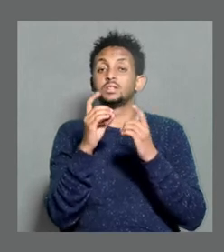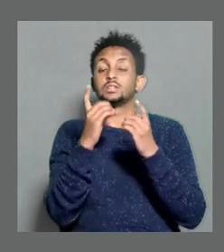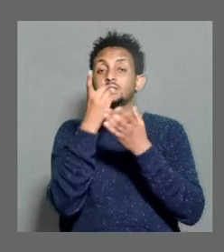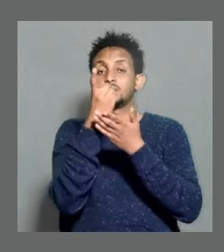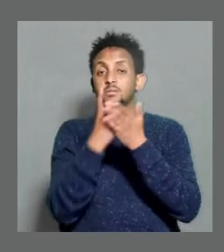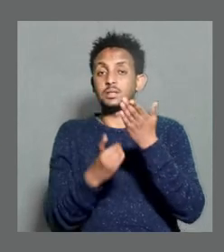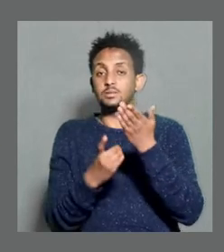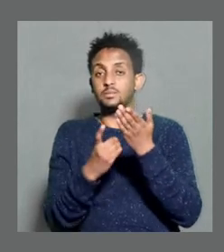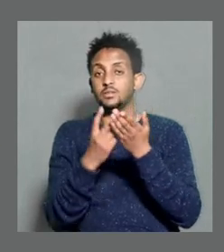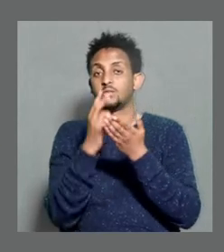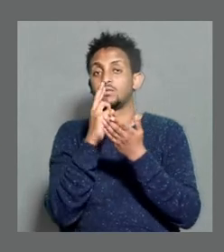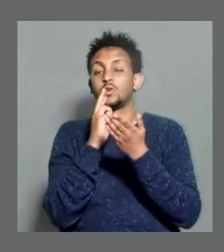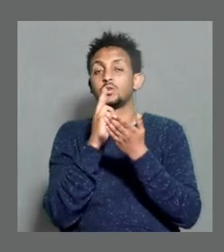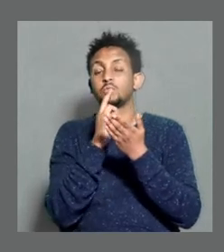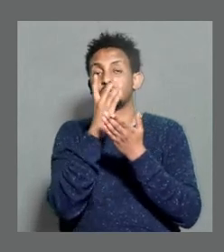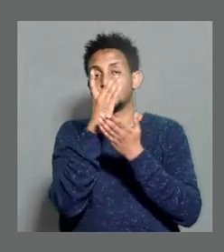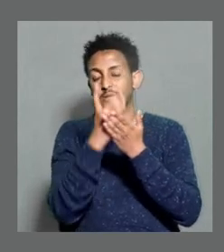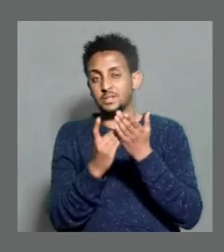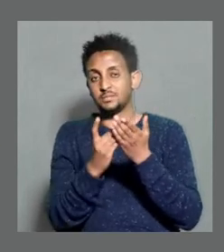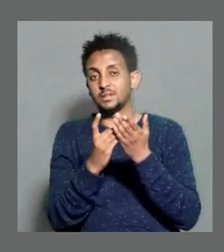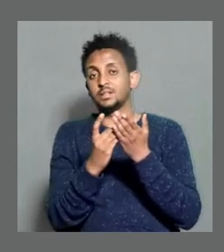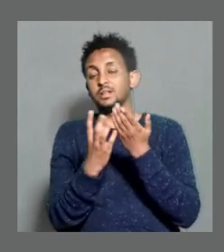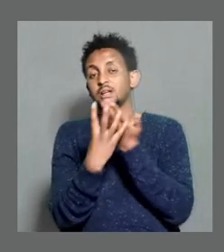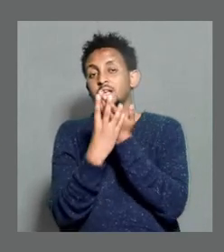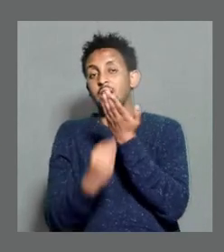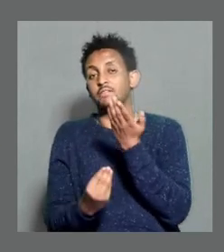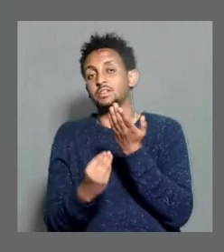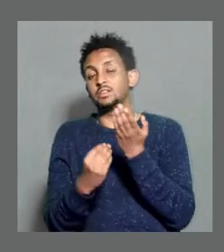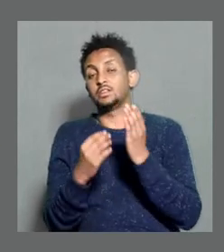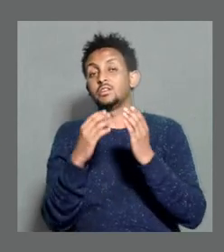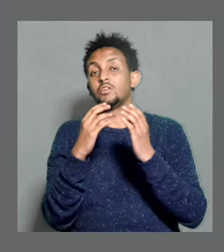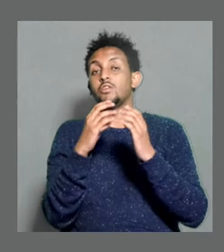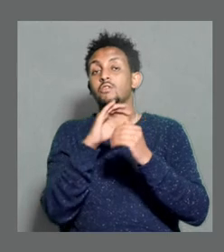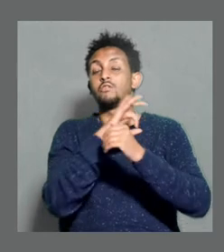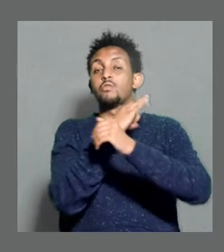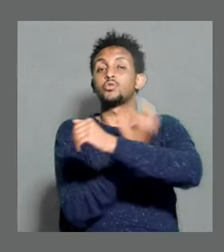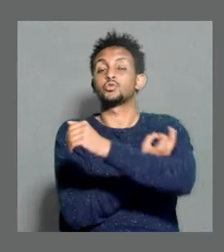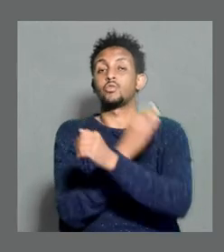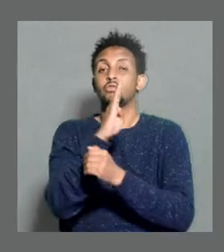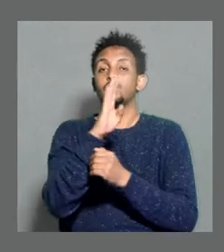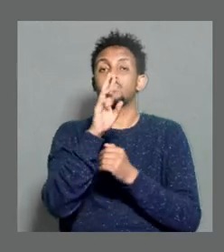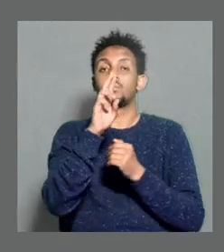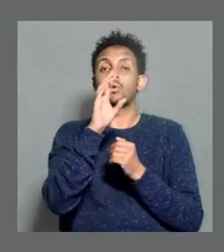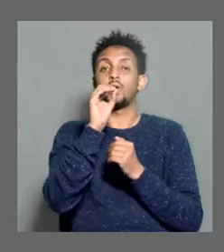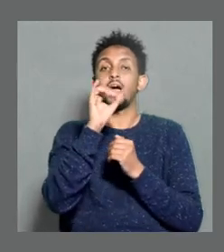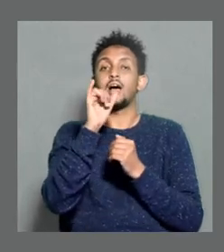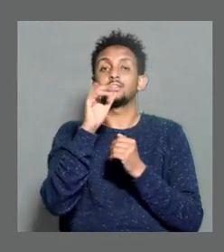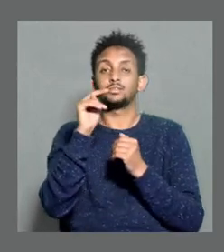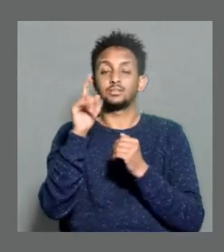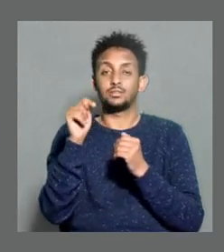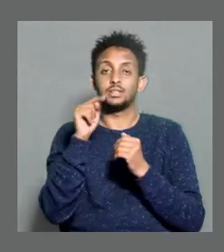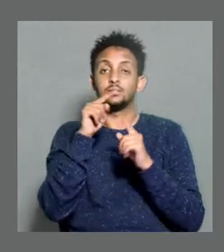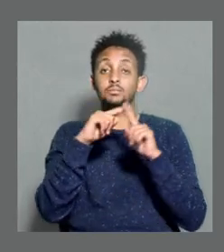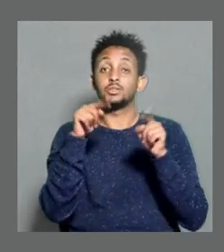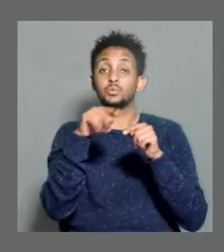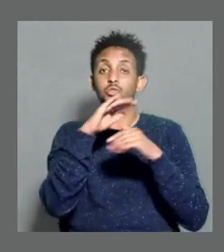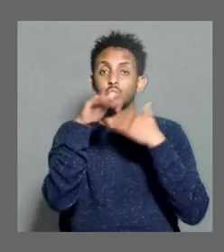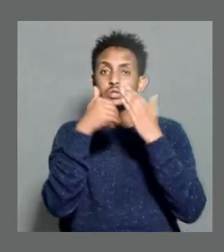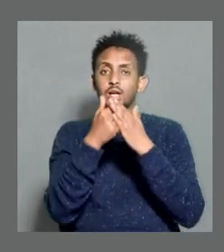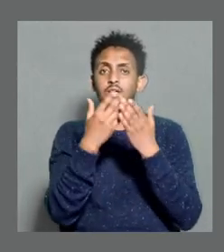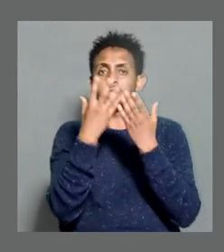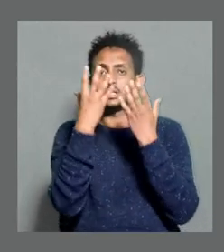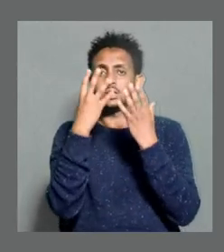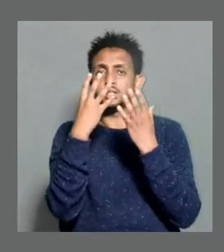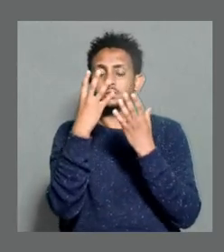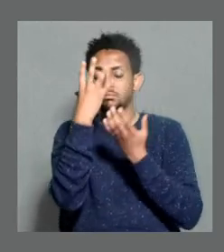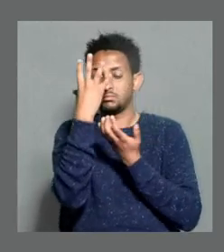displaced fluid, volume of the displaced fluid times gravity is force of buoyancy or buoyant force. But if it is totally immersed,